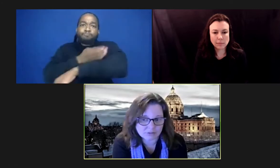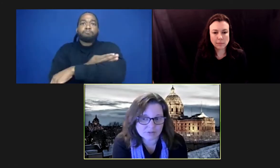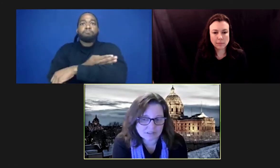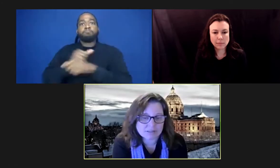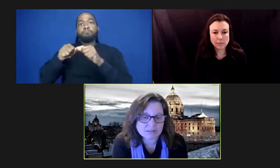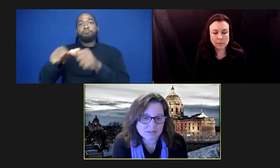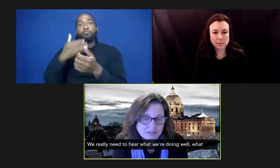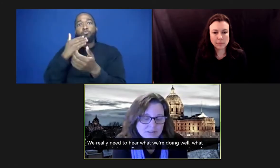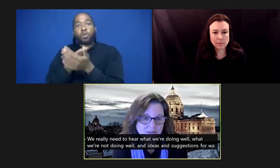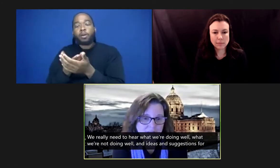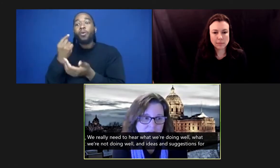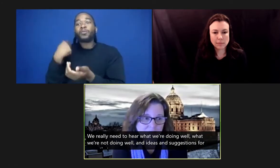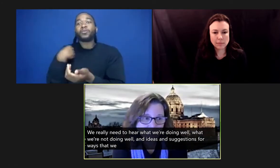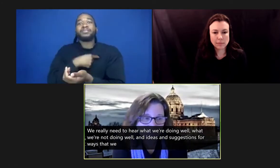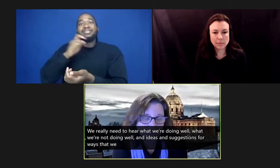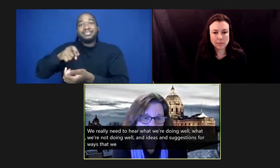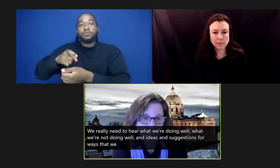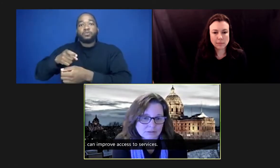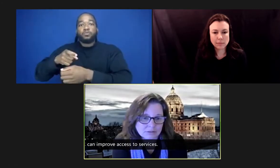to services.